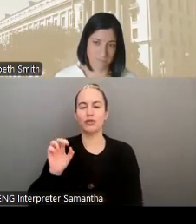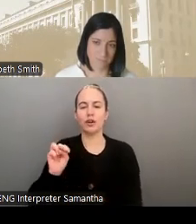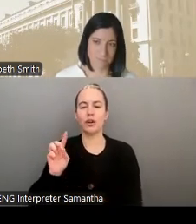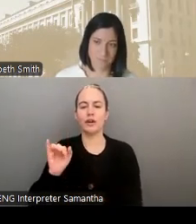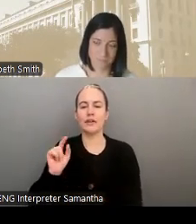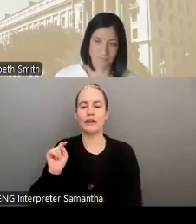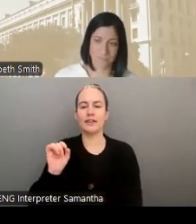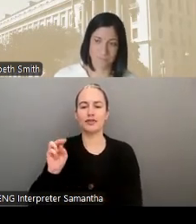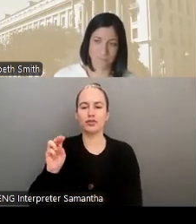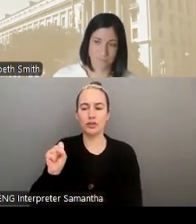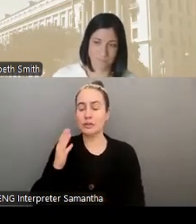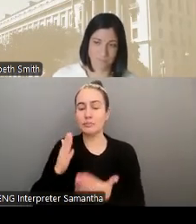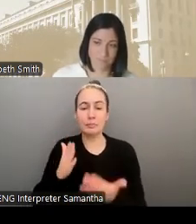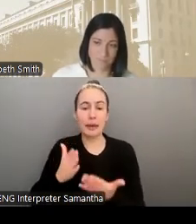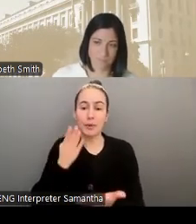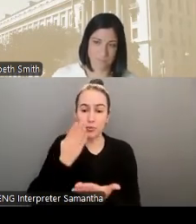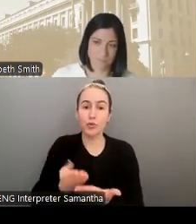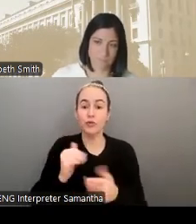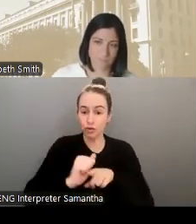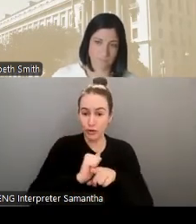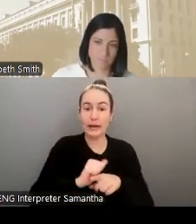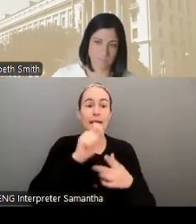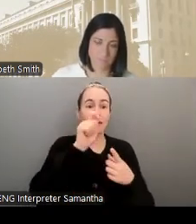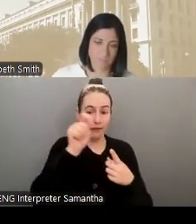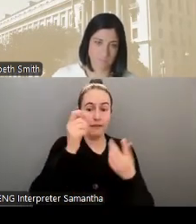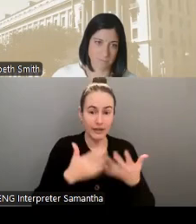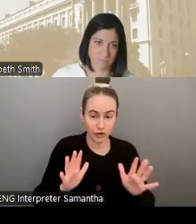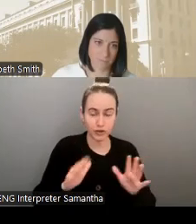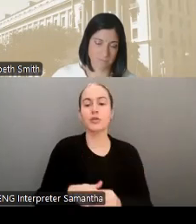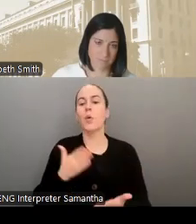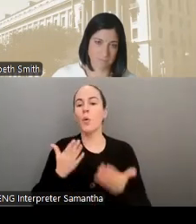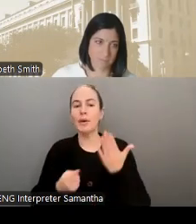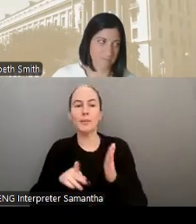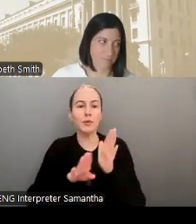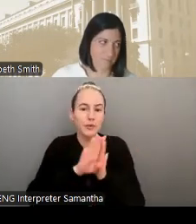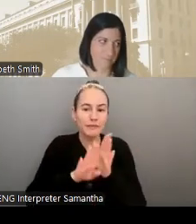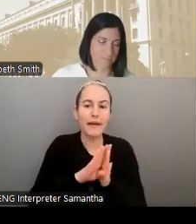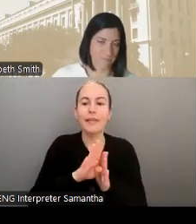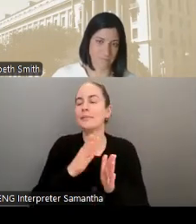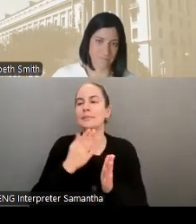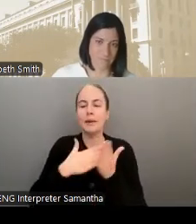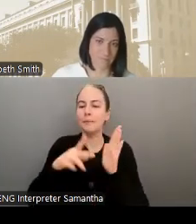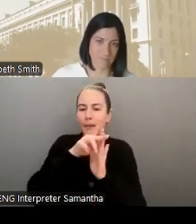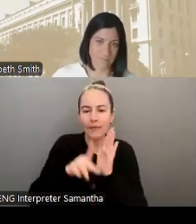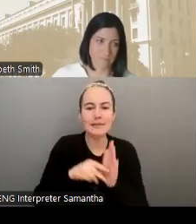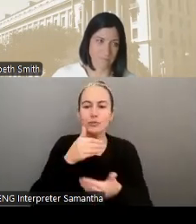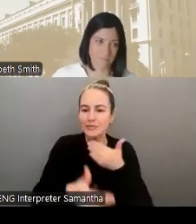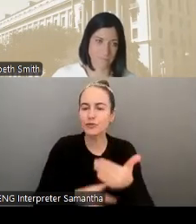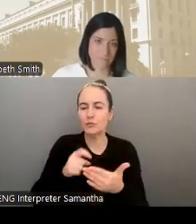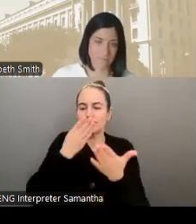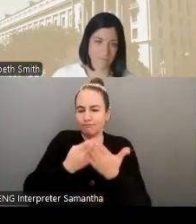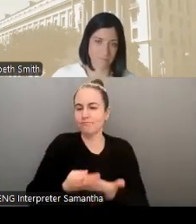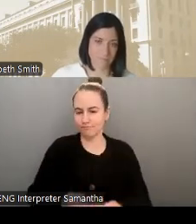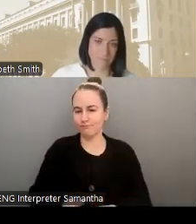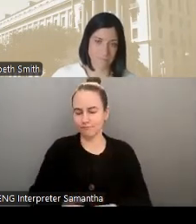was completed, or it could be something that you have developed and implemented required policies and procedures. So I'm